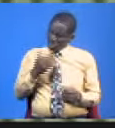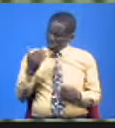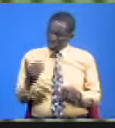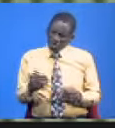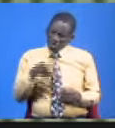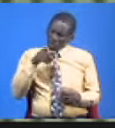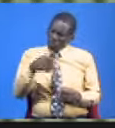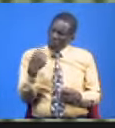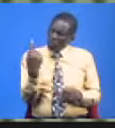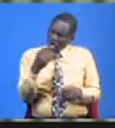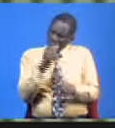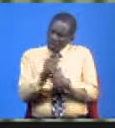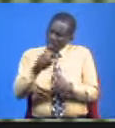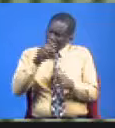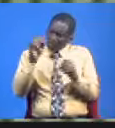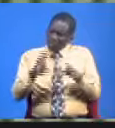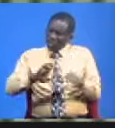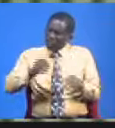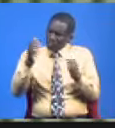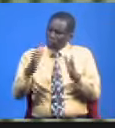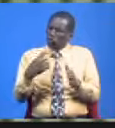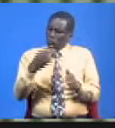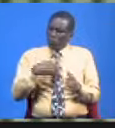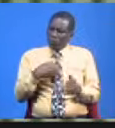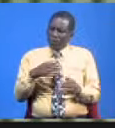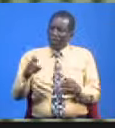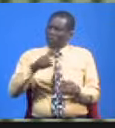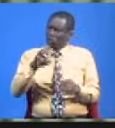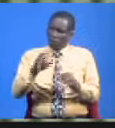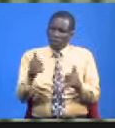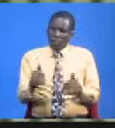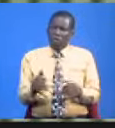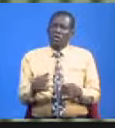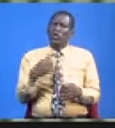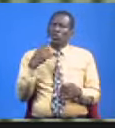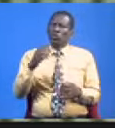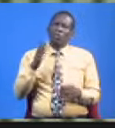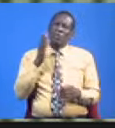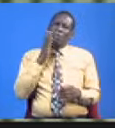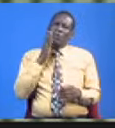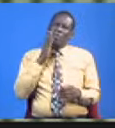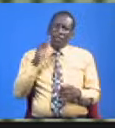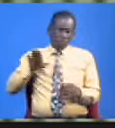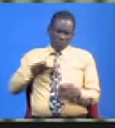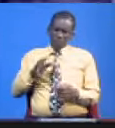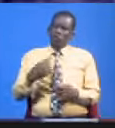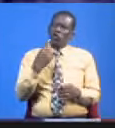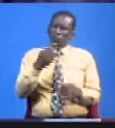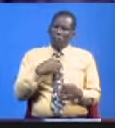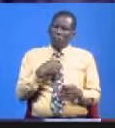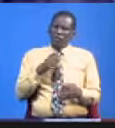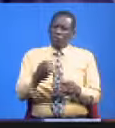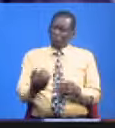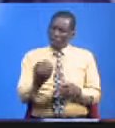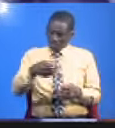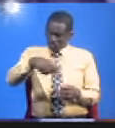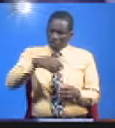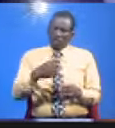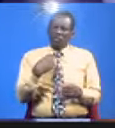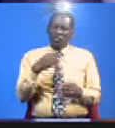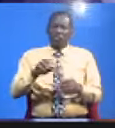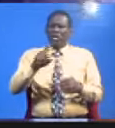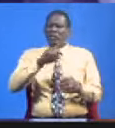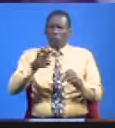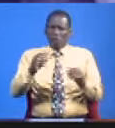yako ama mwenzako ameniambia mtihani ilikuwa nzuri. Akanambia mam tuliambiwa tukiuliza tuseme mtihani ilikuwa nzuri. Wakaniambia